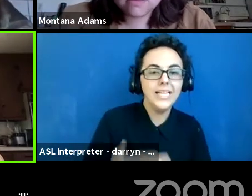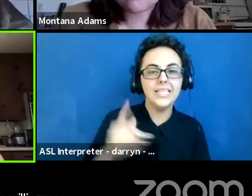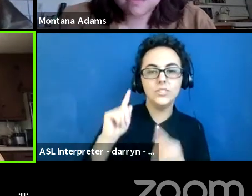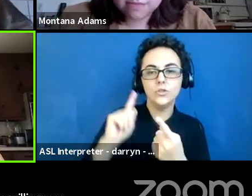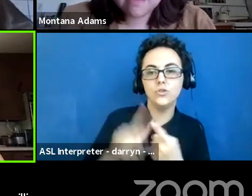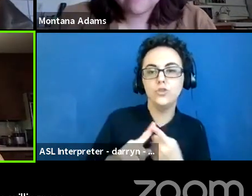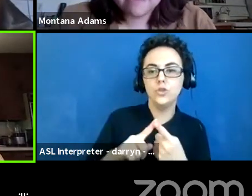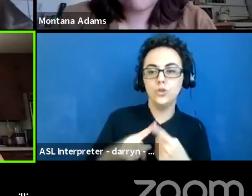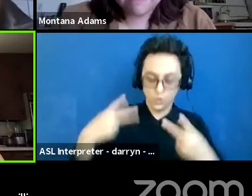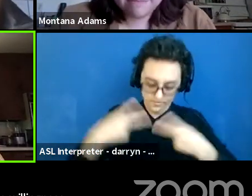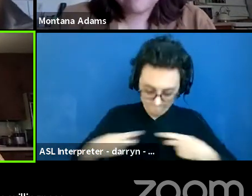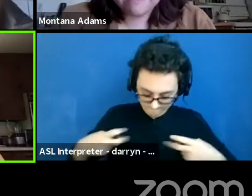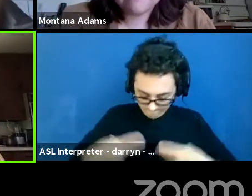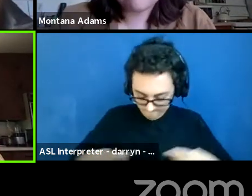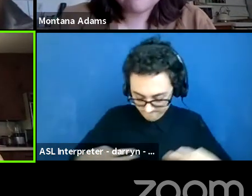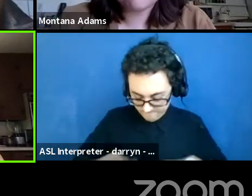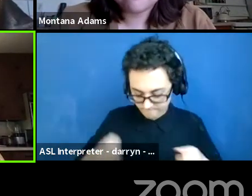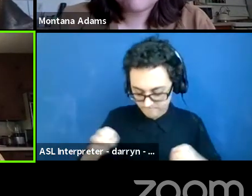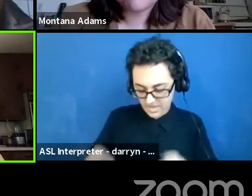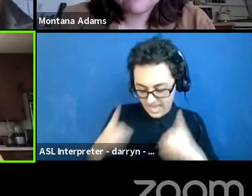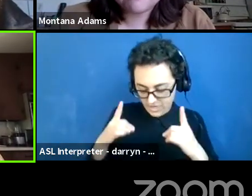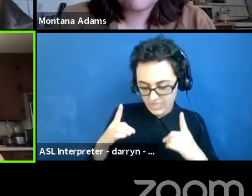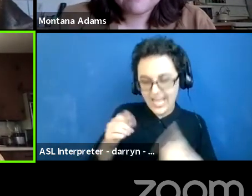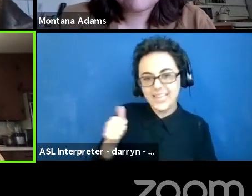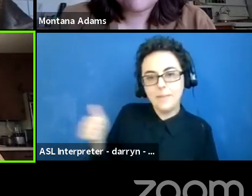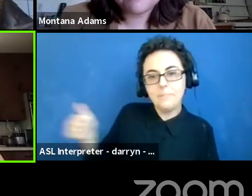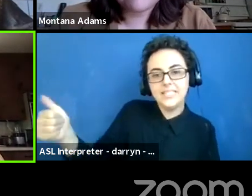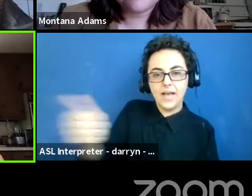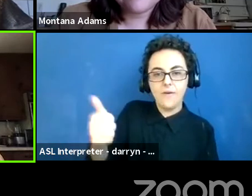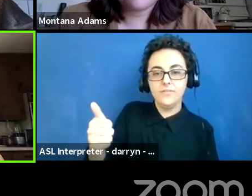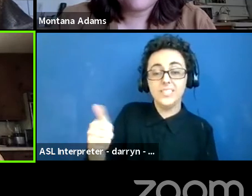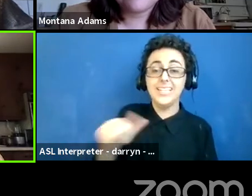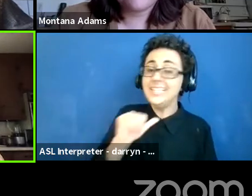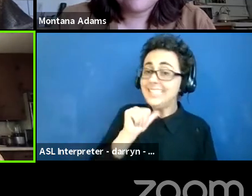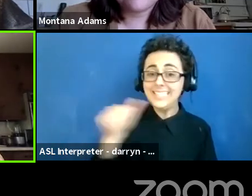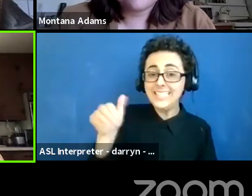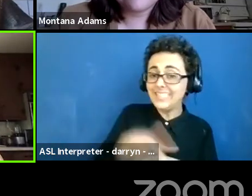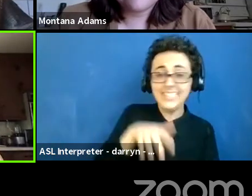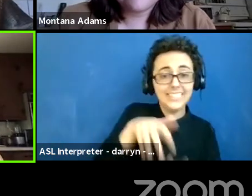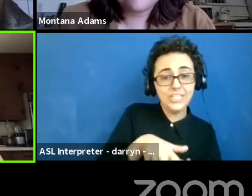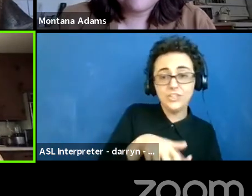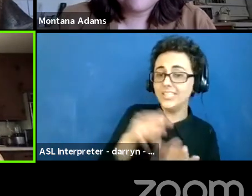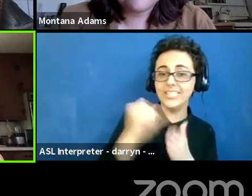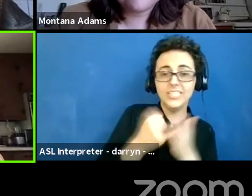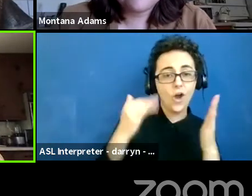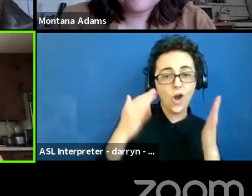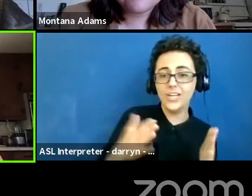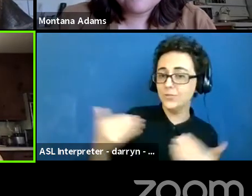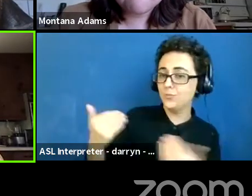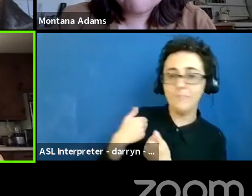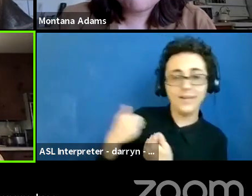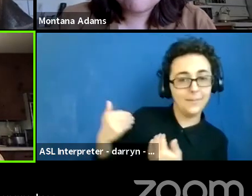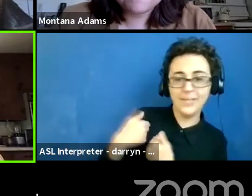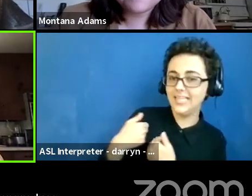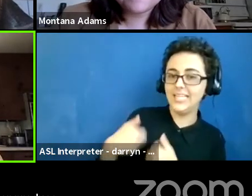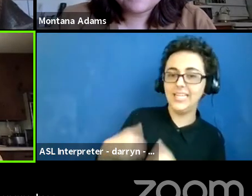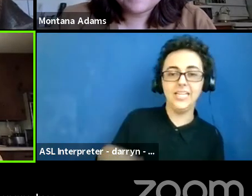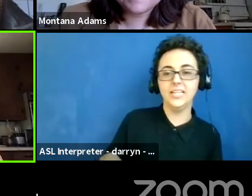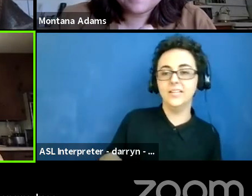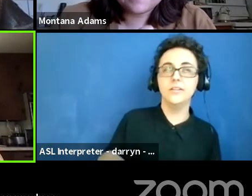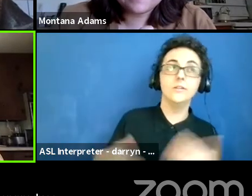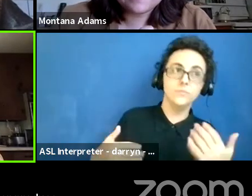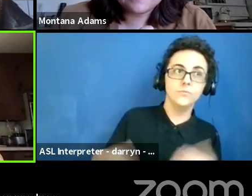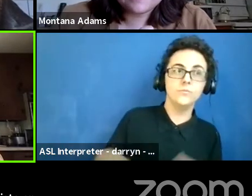themselves. It is not the responsibility of Native artists or producers or